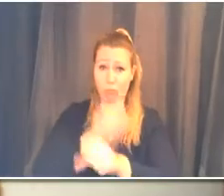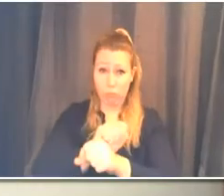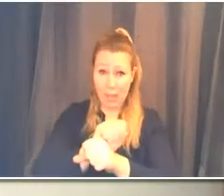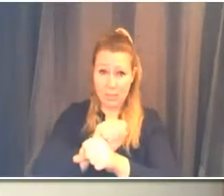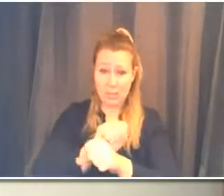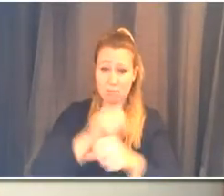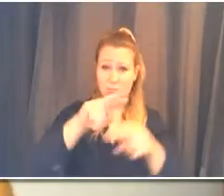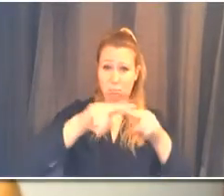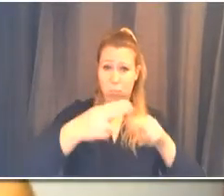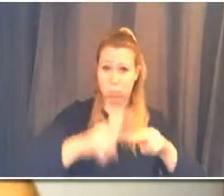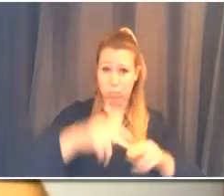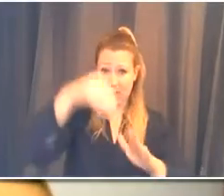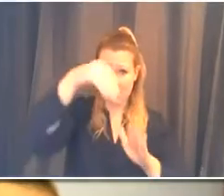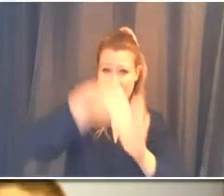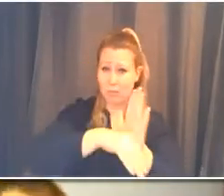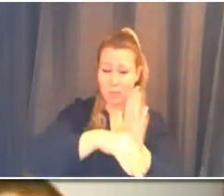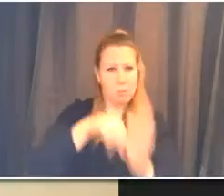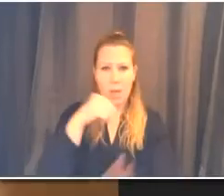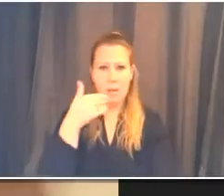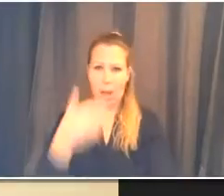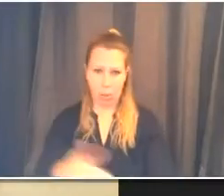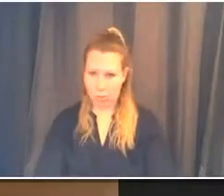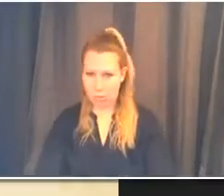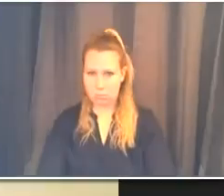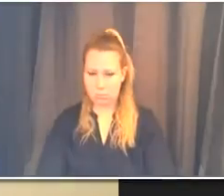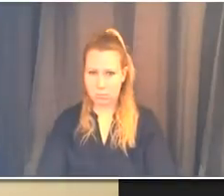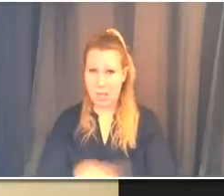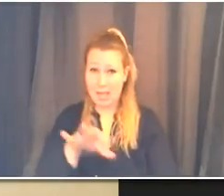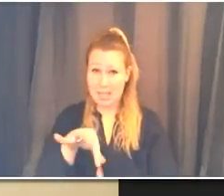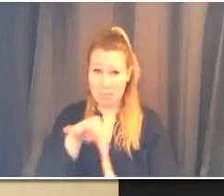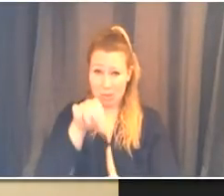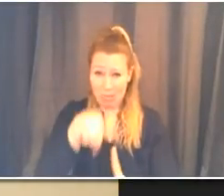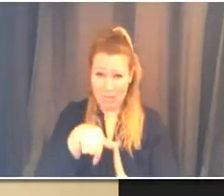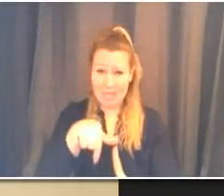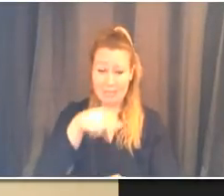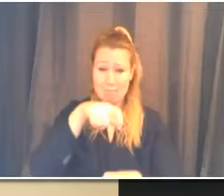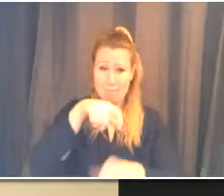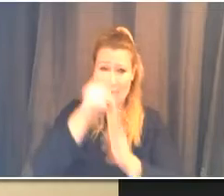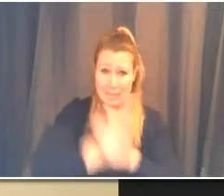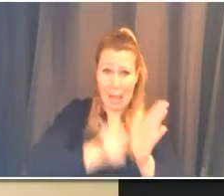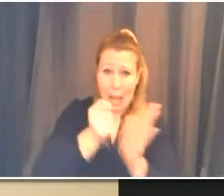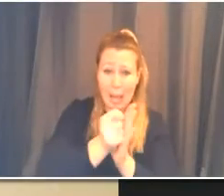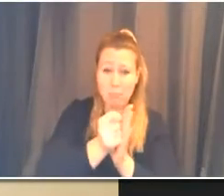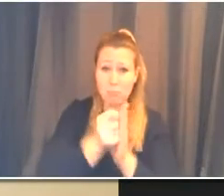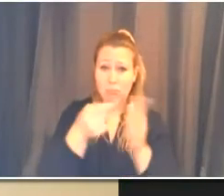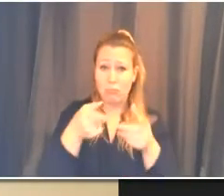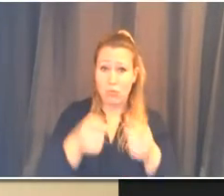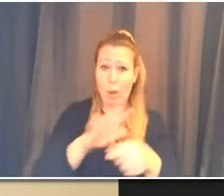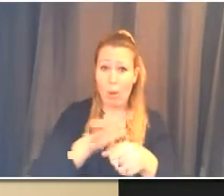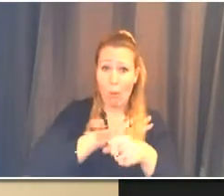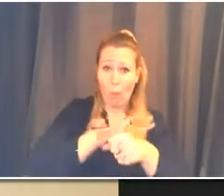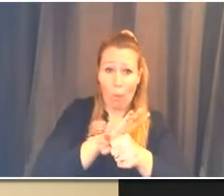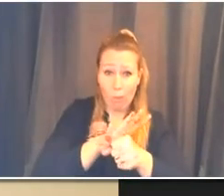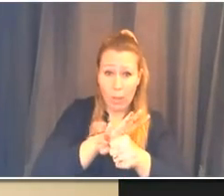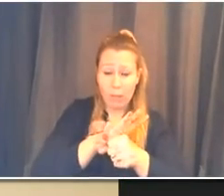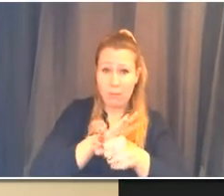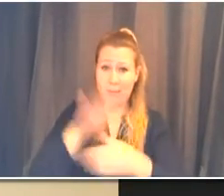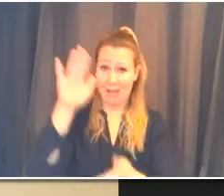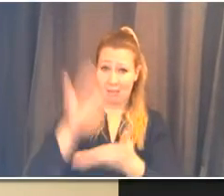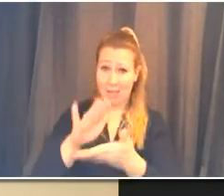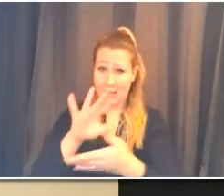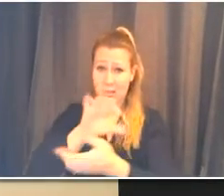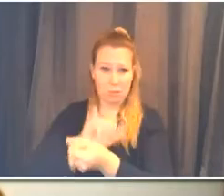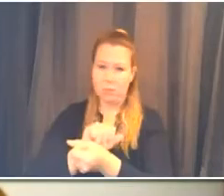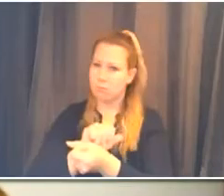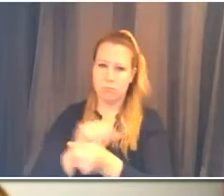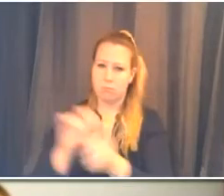not I'm not here I want you to relax we all have the we all share hold on we all share the same hold on hold on I'm